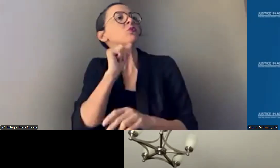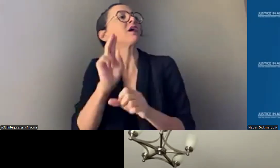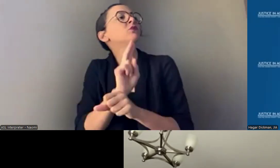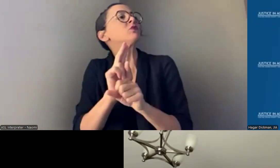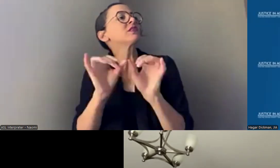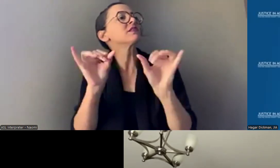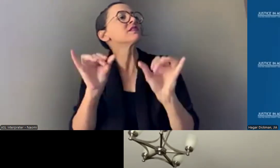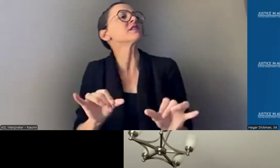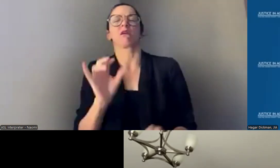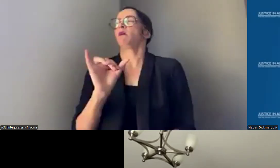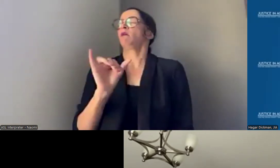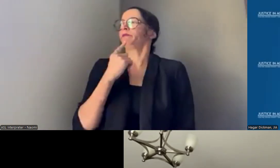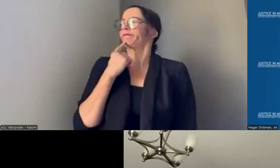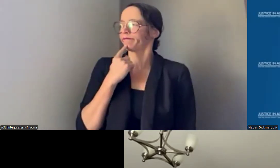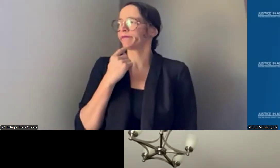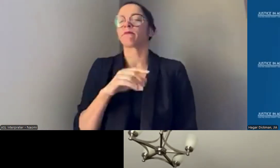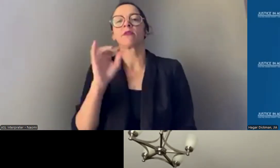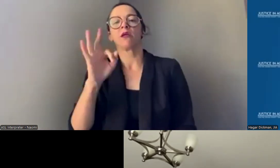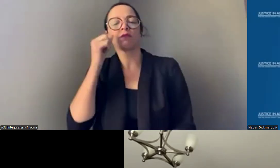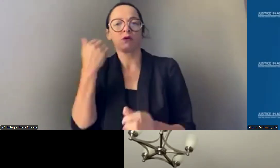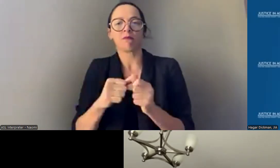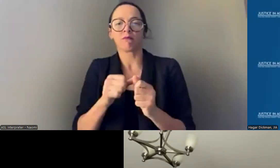remember correctly, they actually recommended